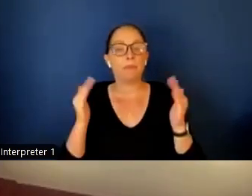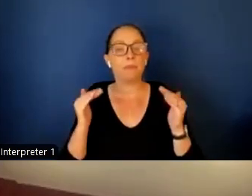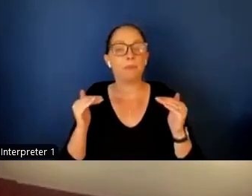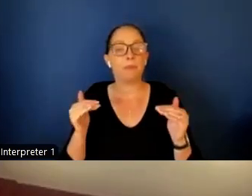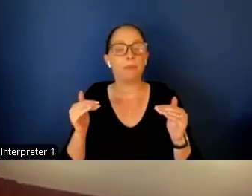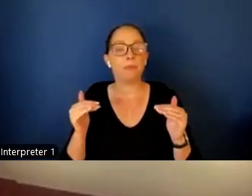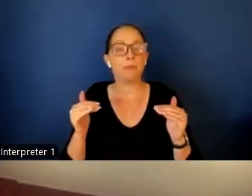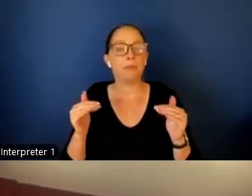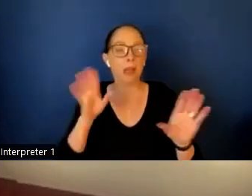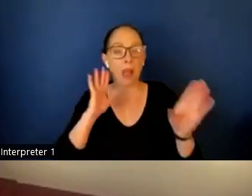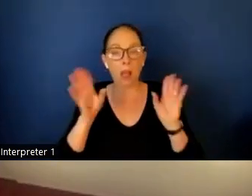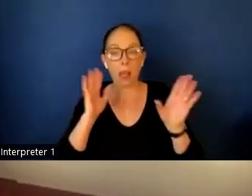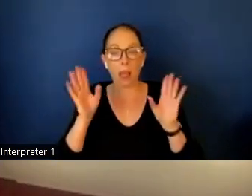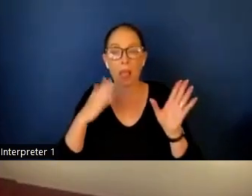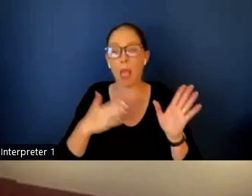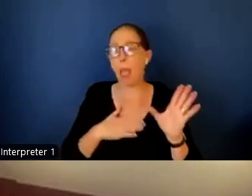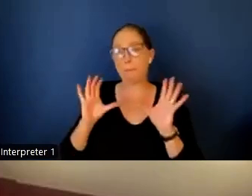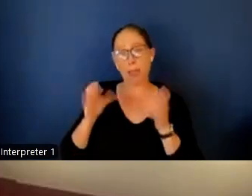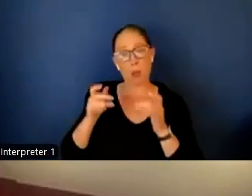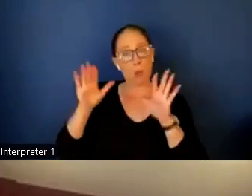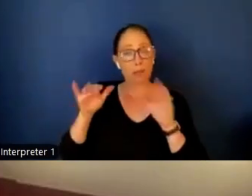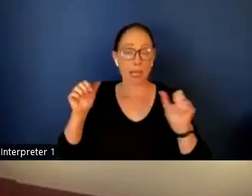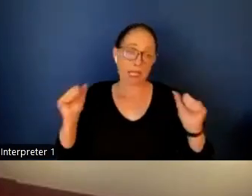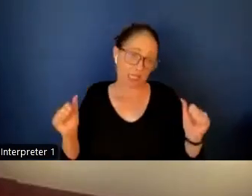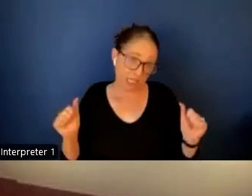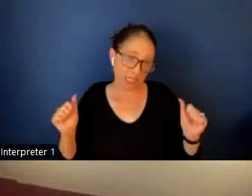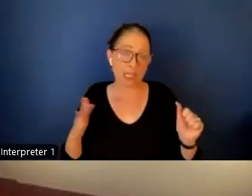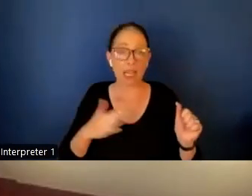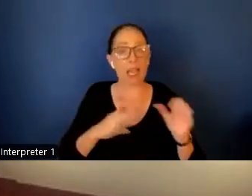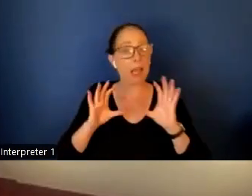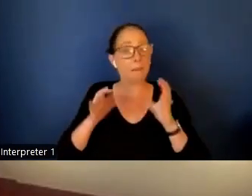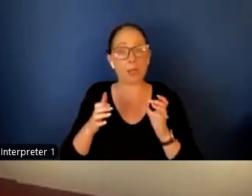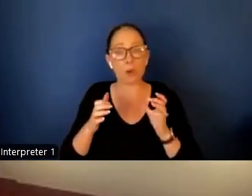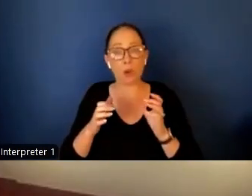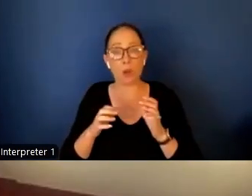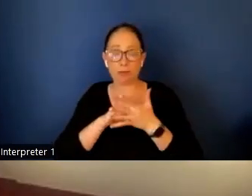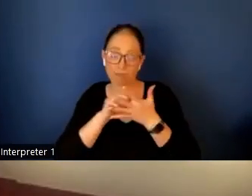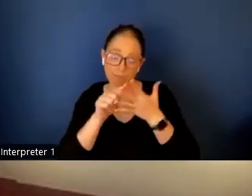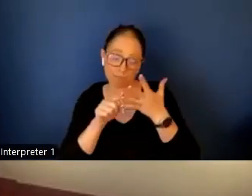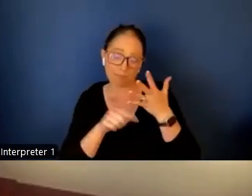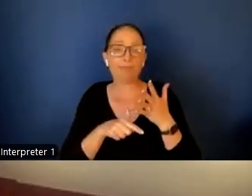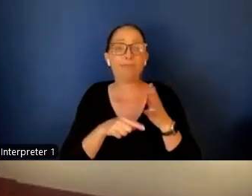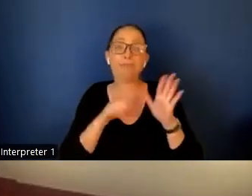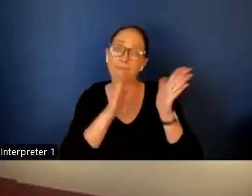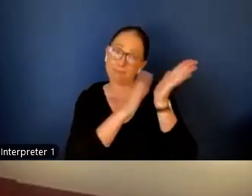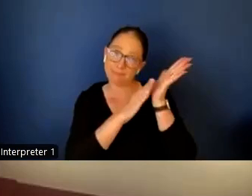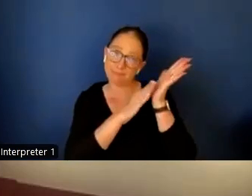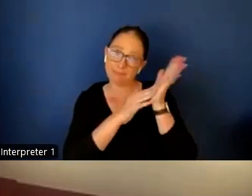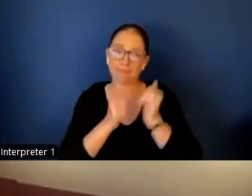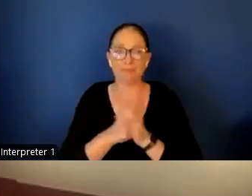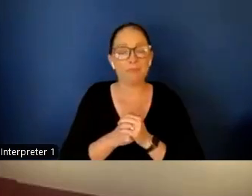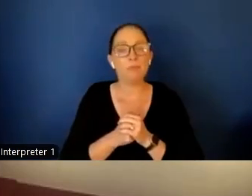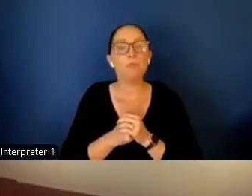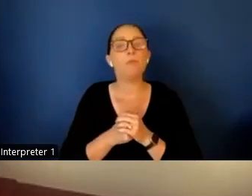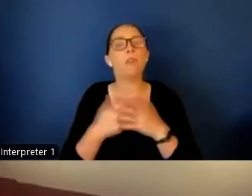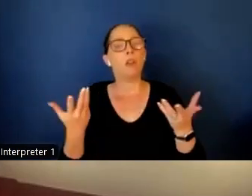Hi, everyone. My group was amazing. Can I just say that? Bernard, Kendra, Melissa, Mia, shout out. So